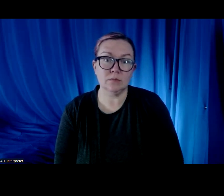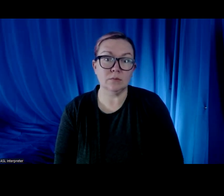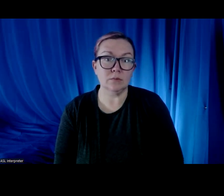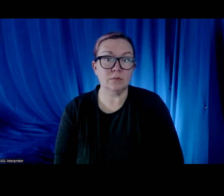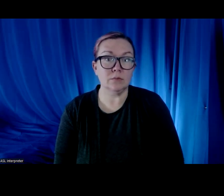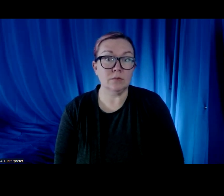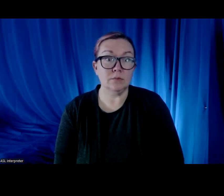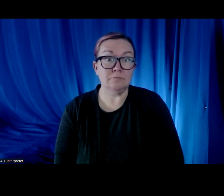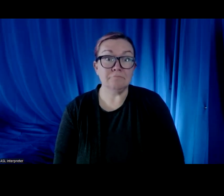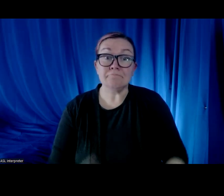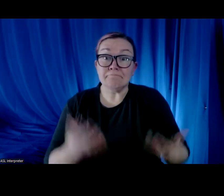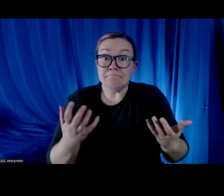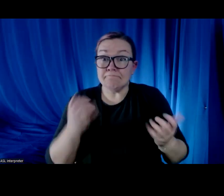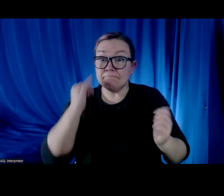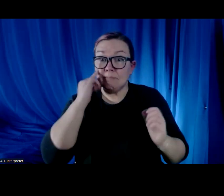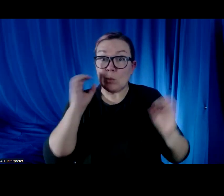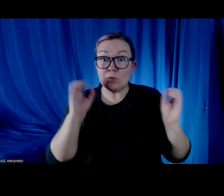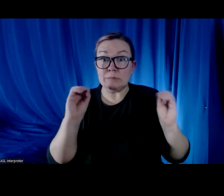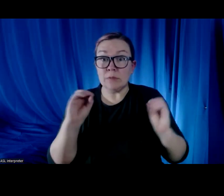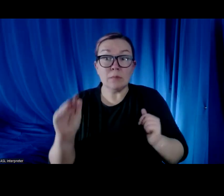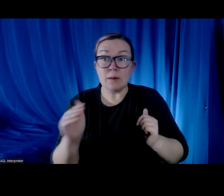Well, if there's nothing else,